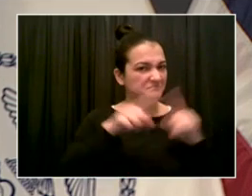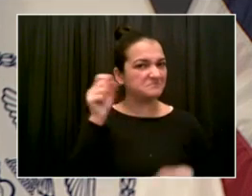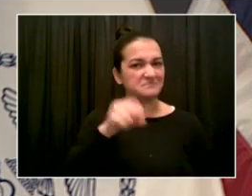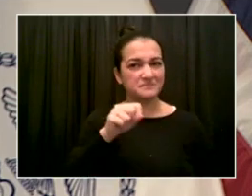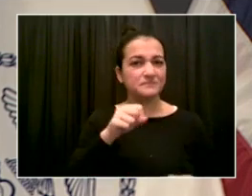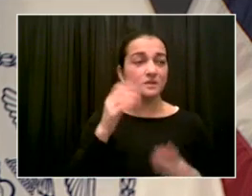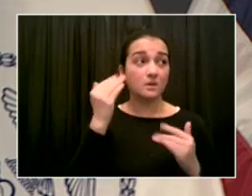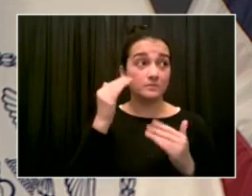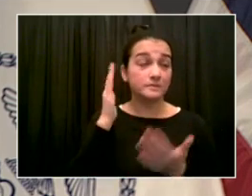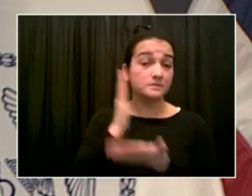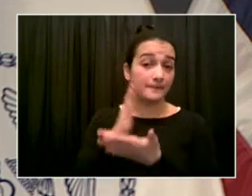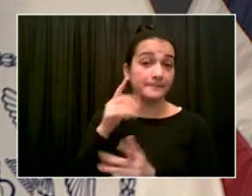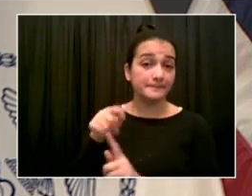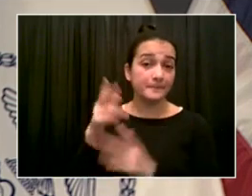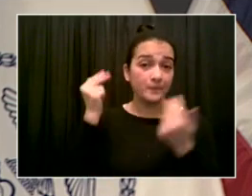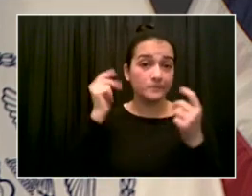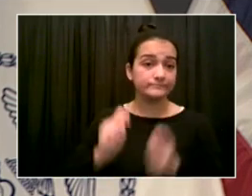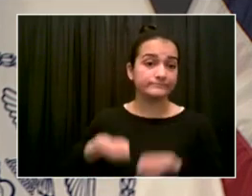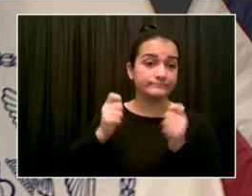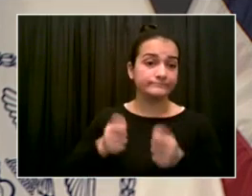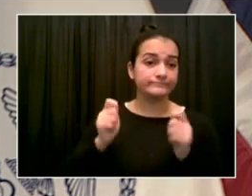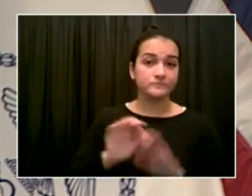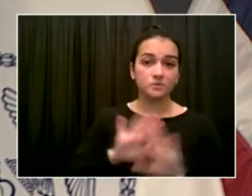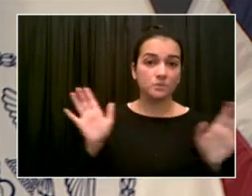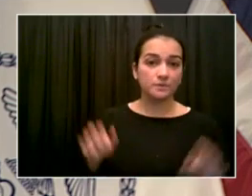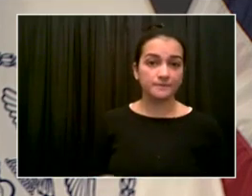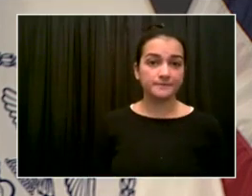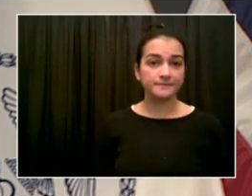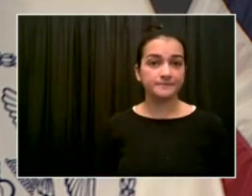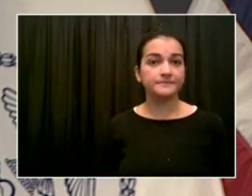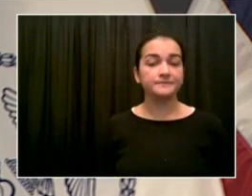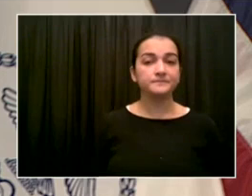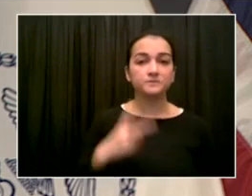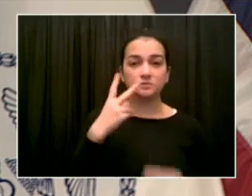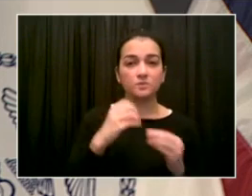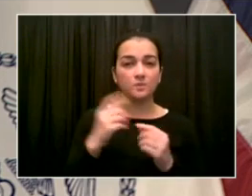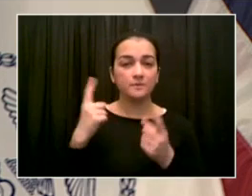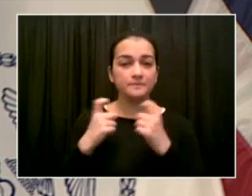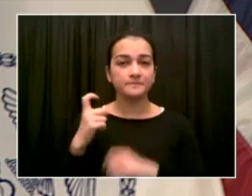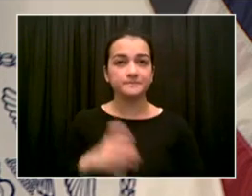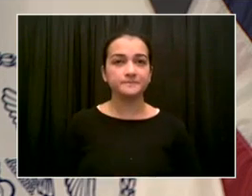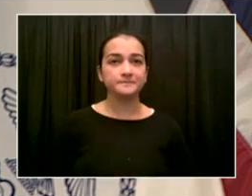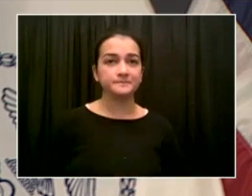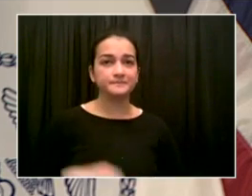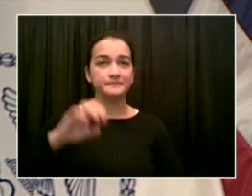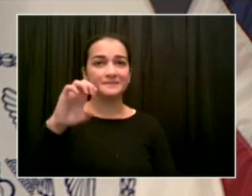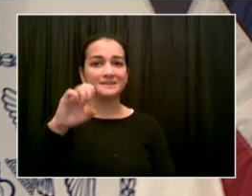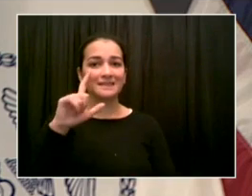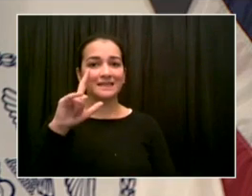have time for 2 more questions today. Our next question goes to Elizabeth Kim from Gothamist.